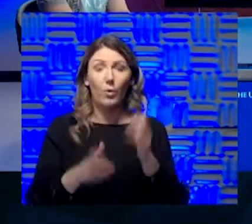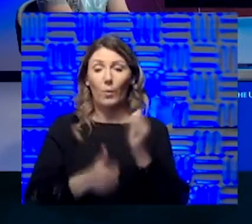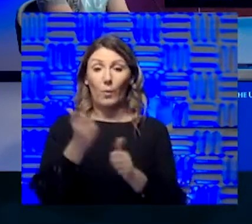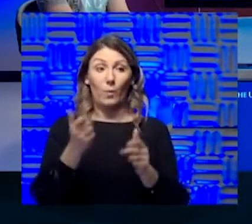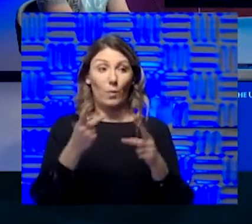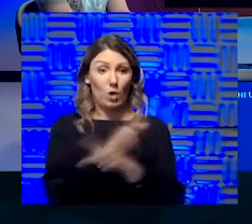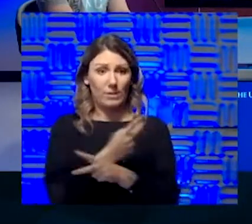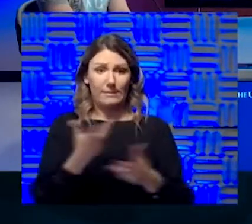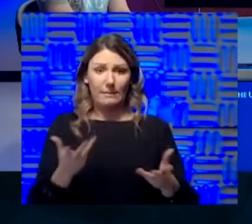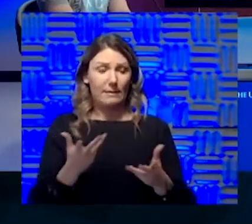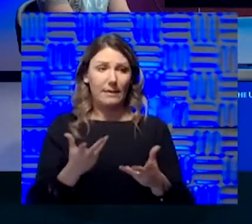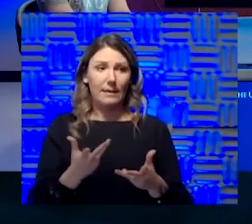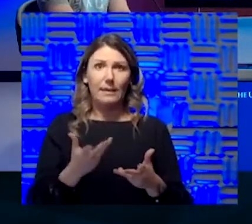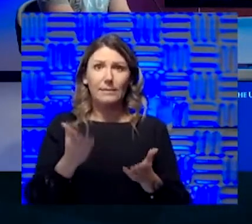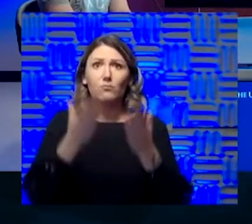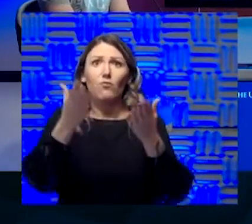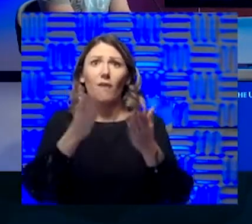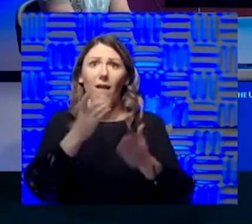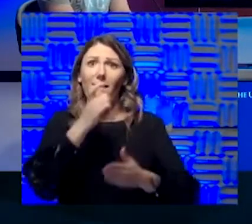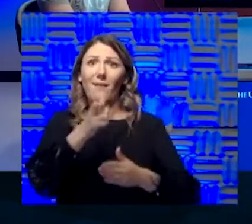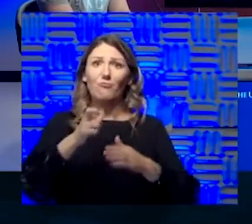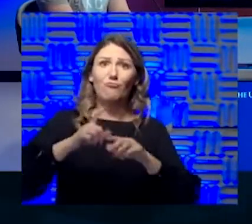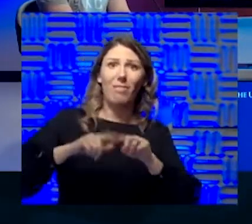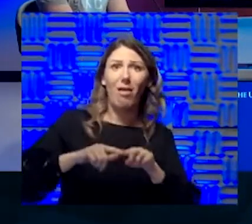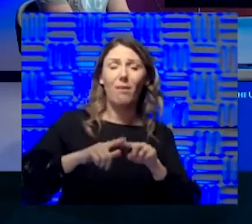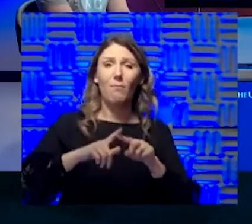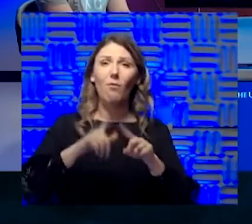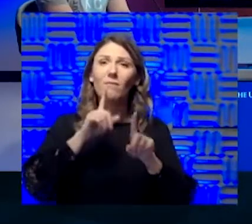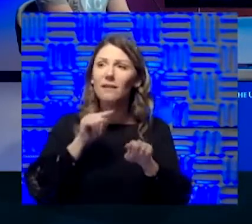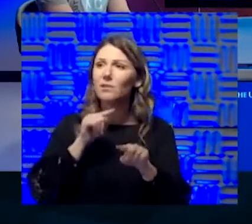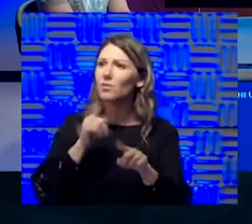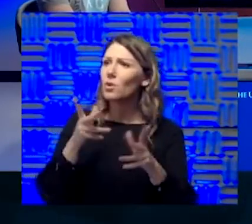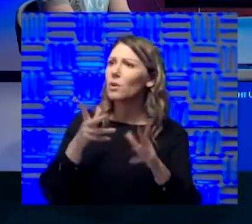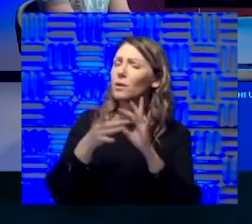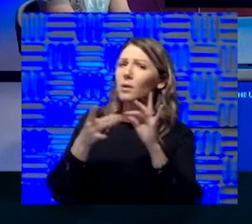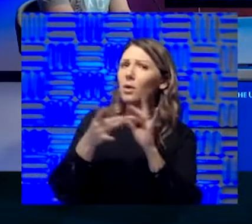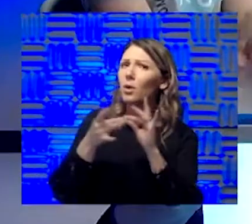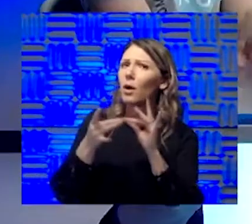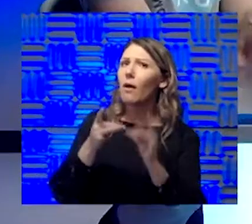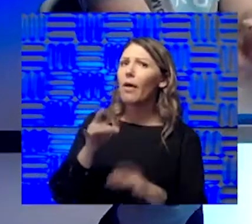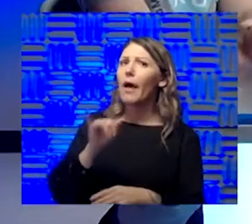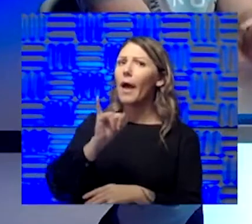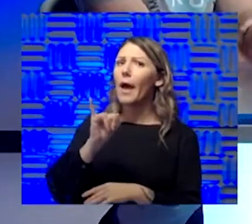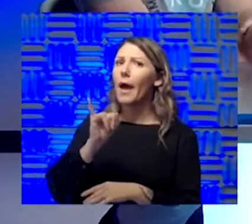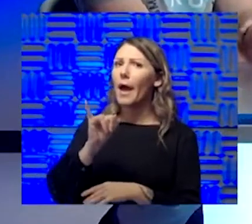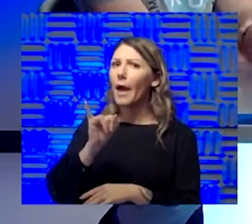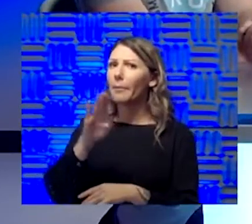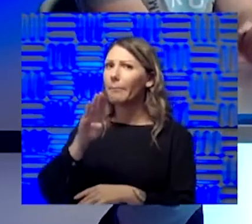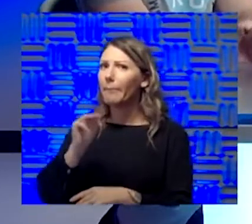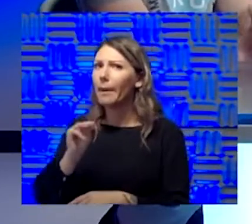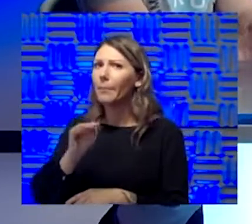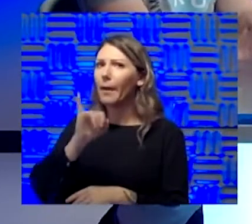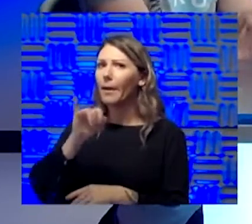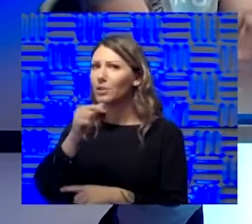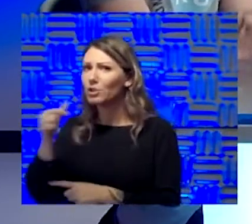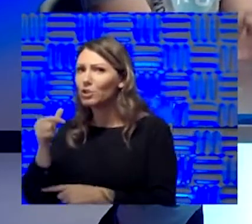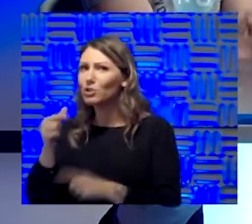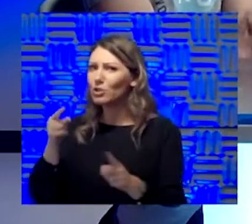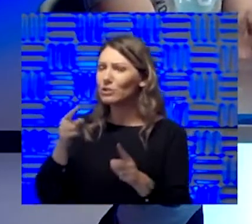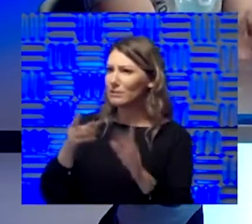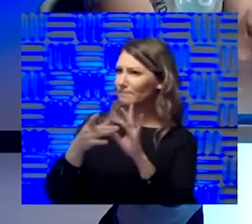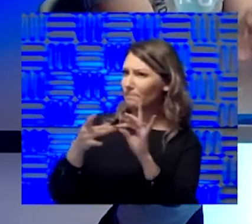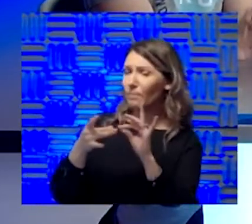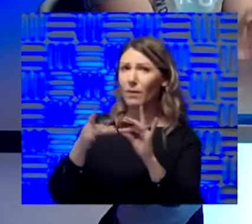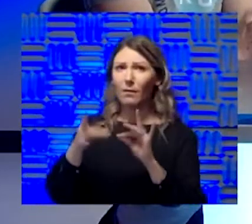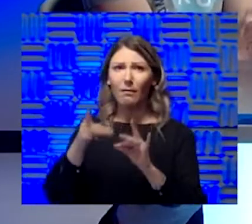give an unreliable answer. Talk to us what we just learned about the IgM and IgG tests to look at serology. There's that, let's use convalescent serum, but